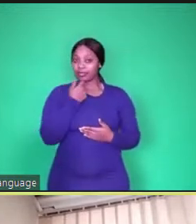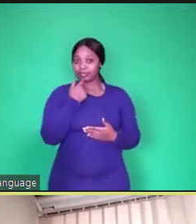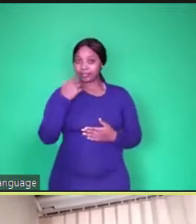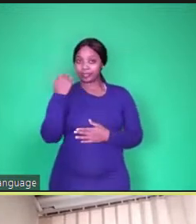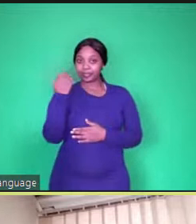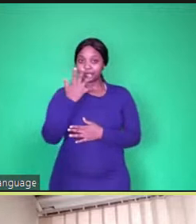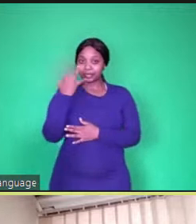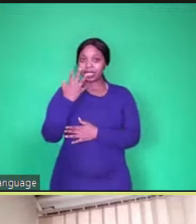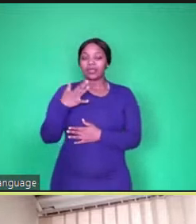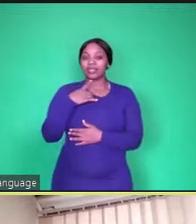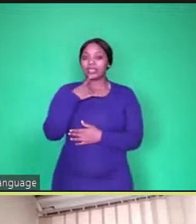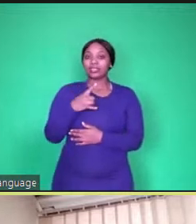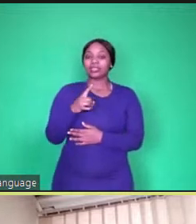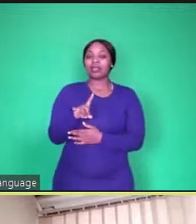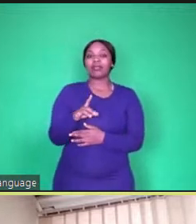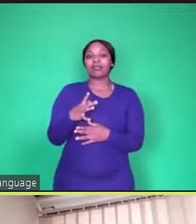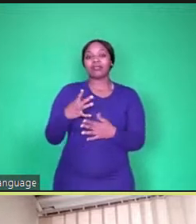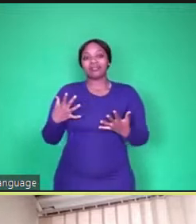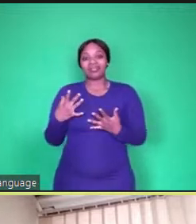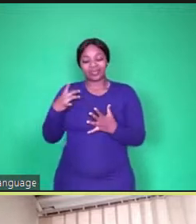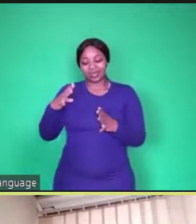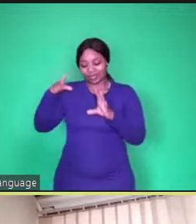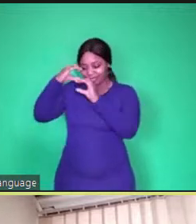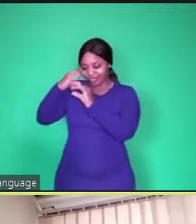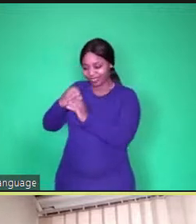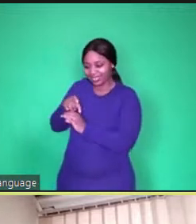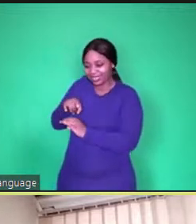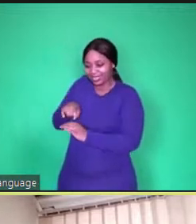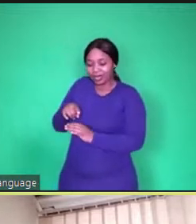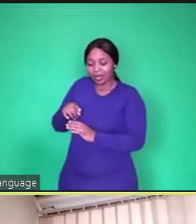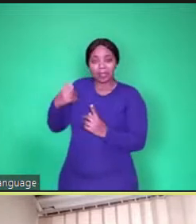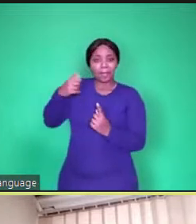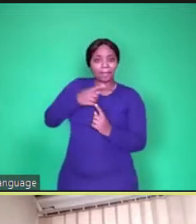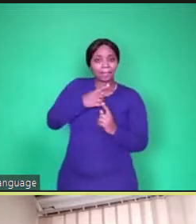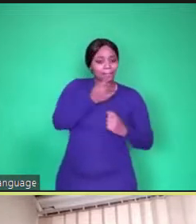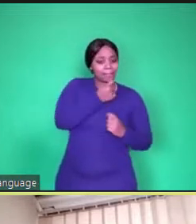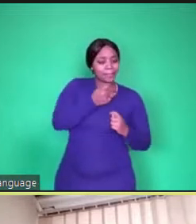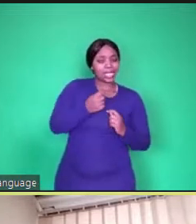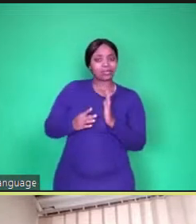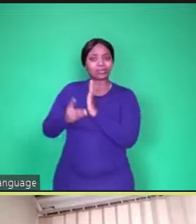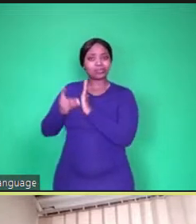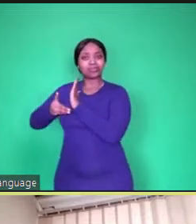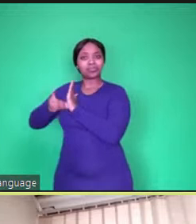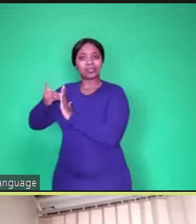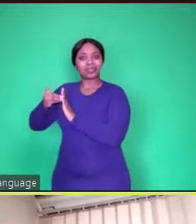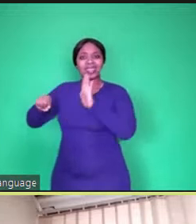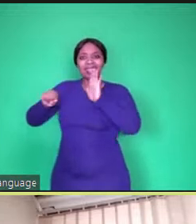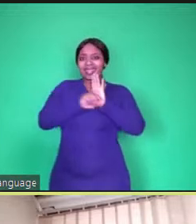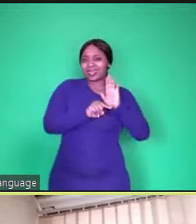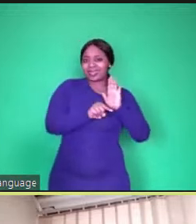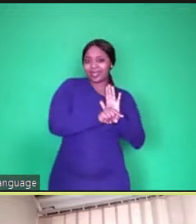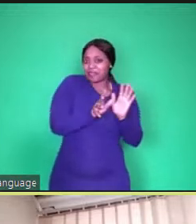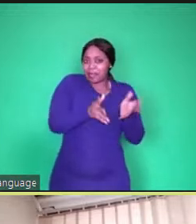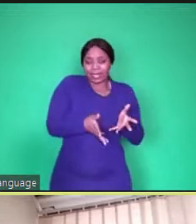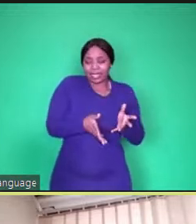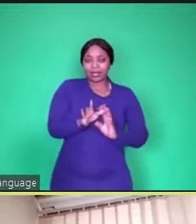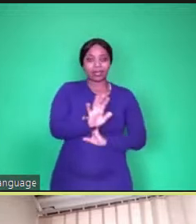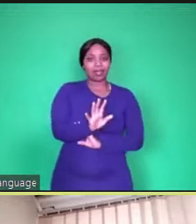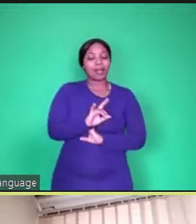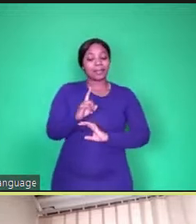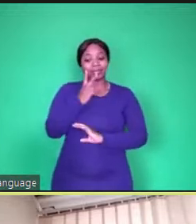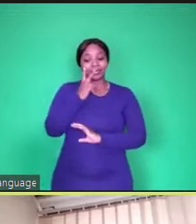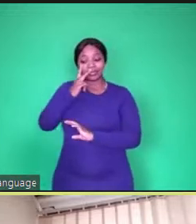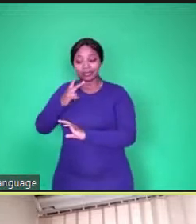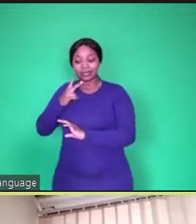mustn't envisage urbanization or migration in a negative way, but let us see that as an opportunity in order to